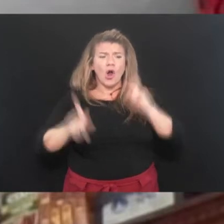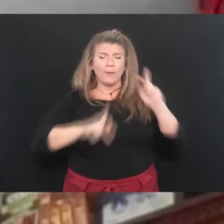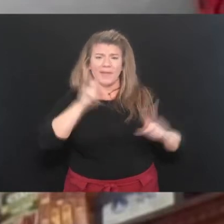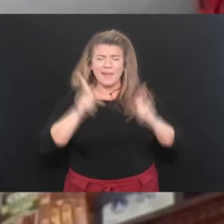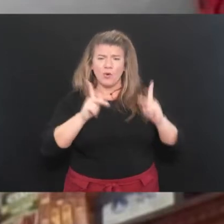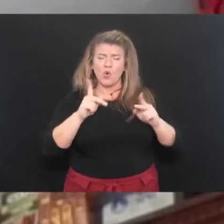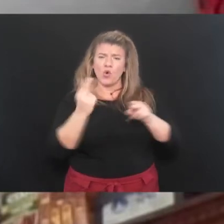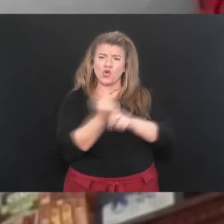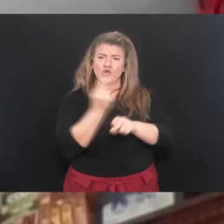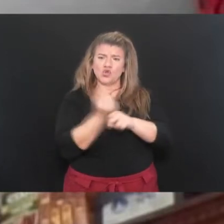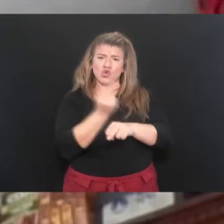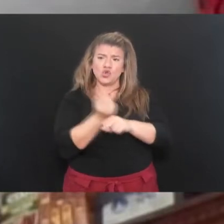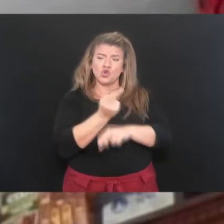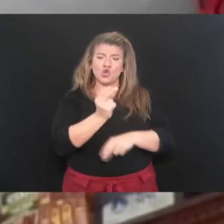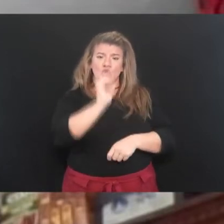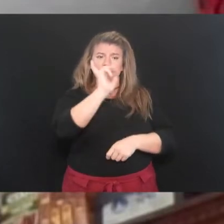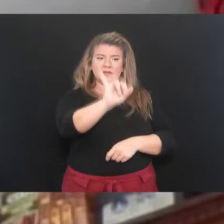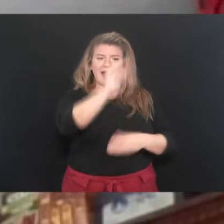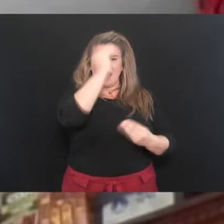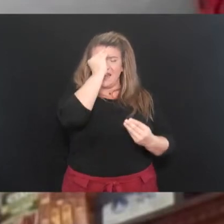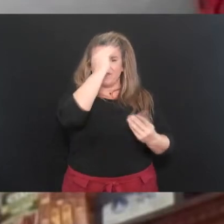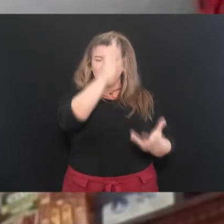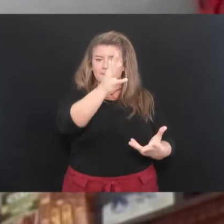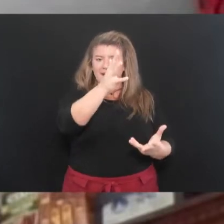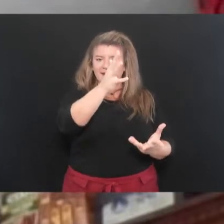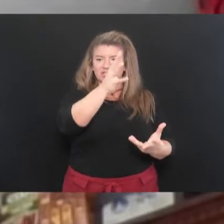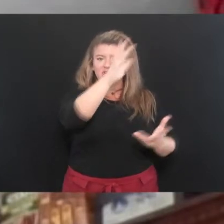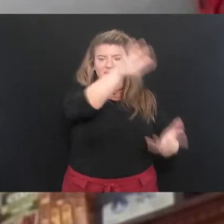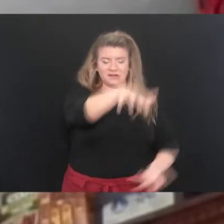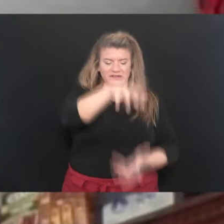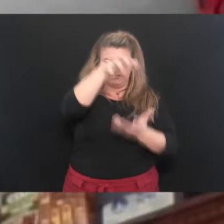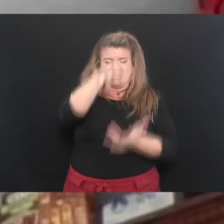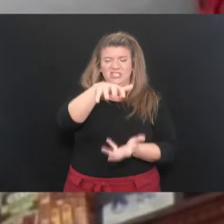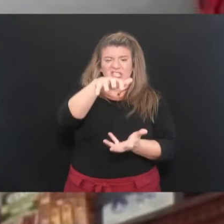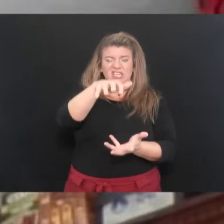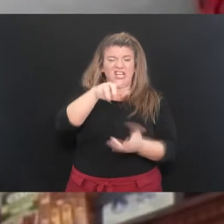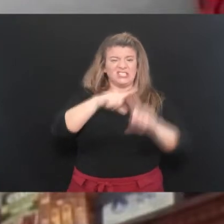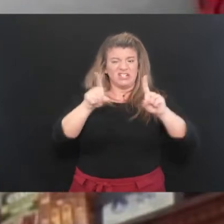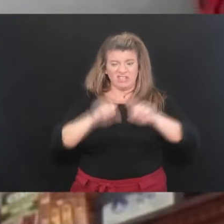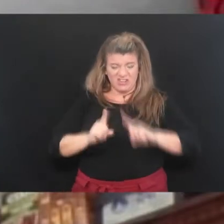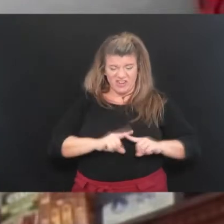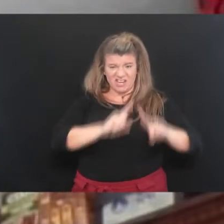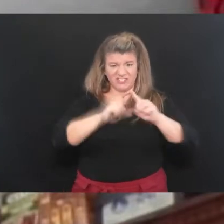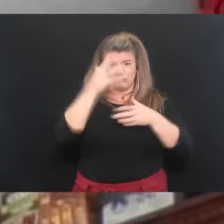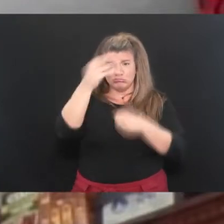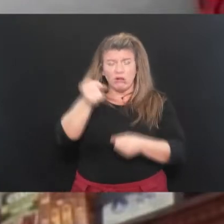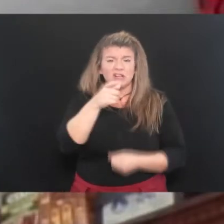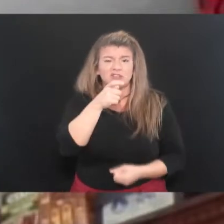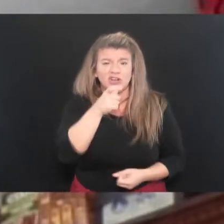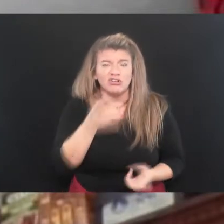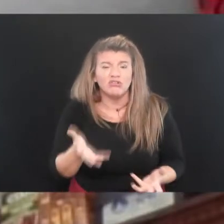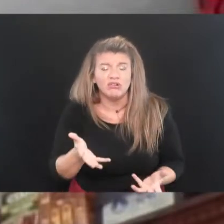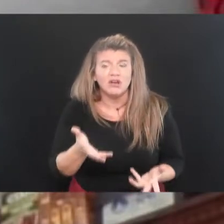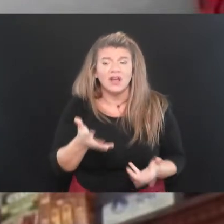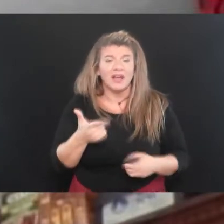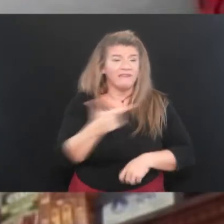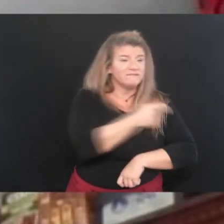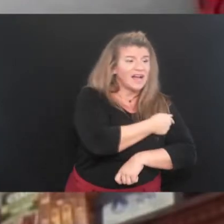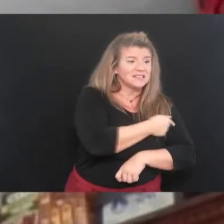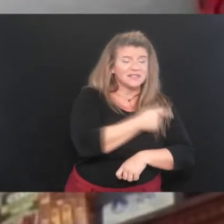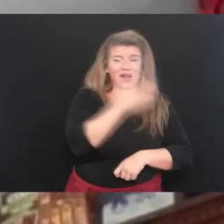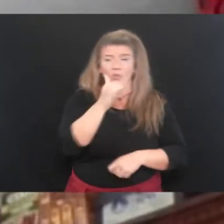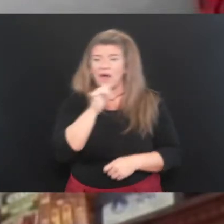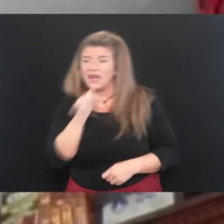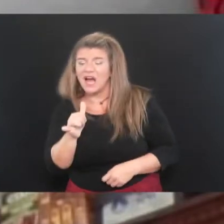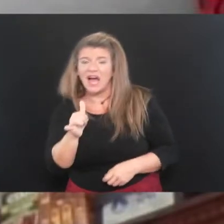that evolving information to say it's all inconsistent. We don't know who to trust. And so why should I bother getting vaccinated? Why should I bother